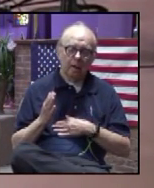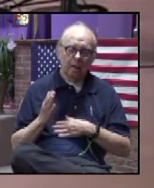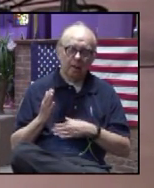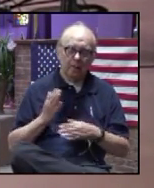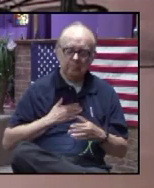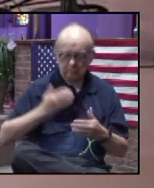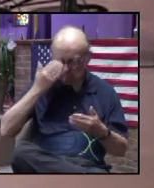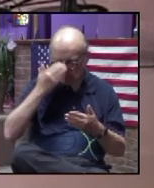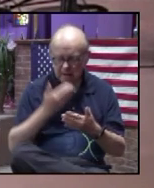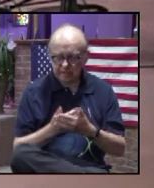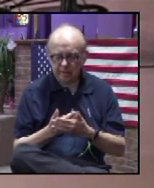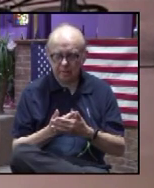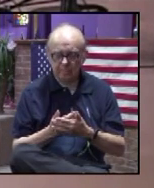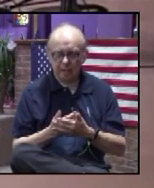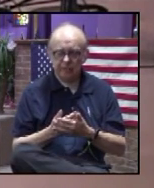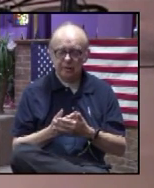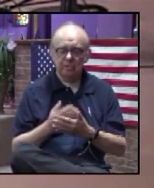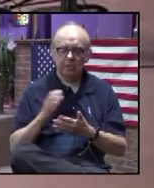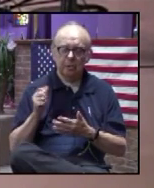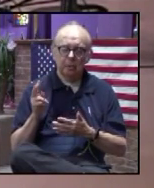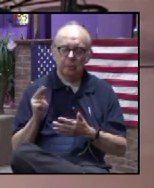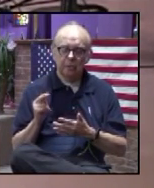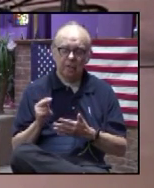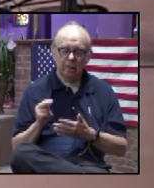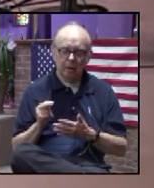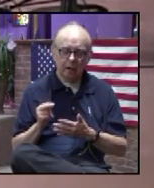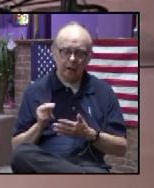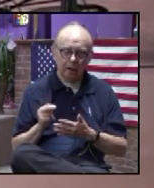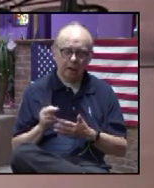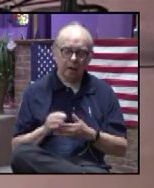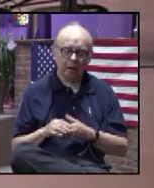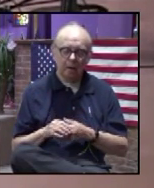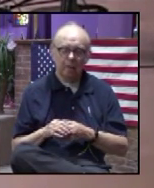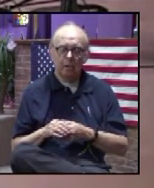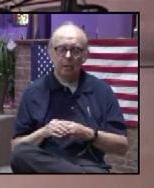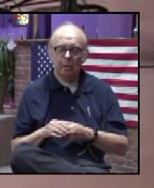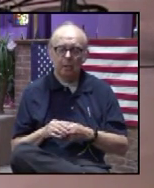my son, John, or John.